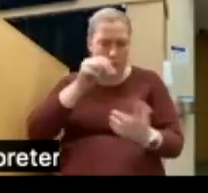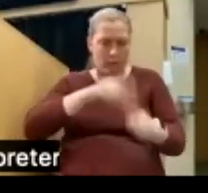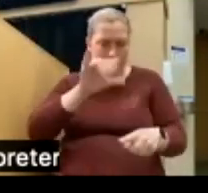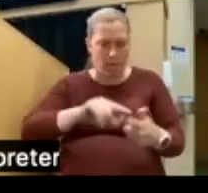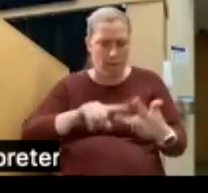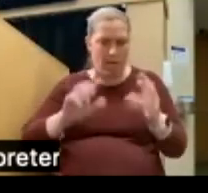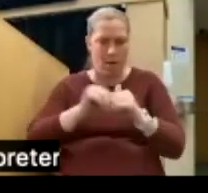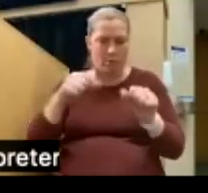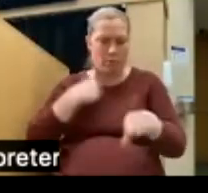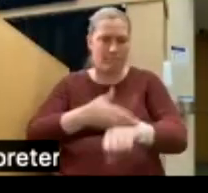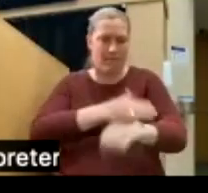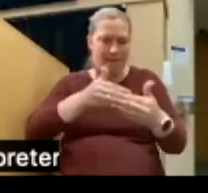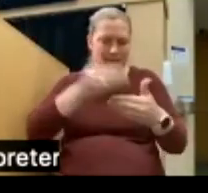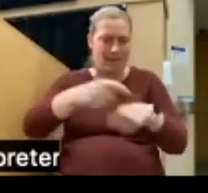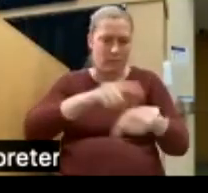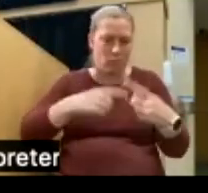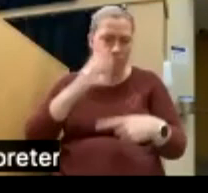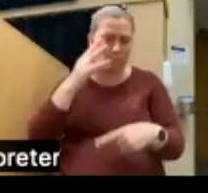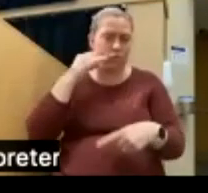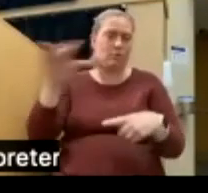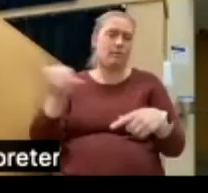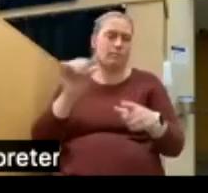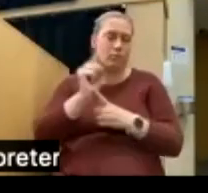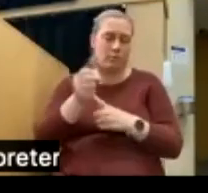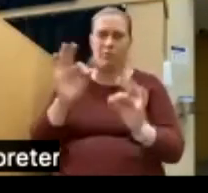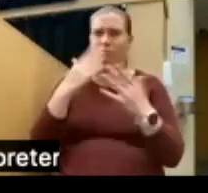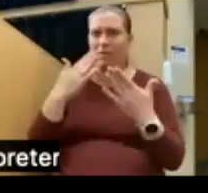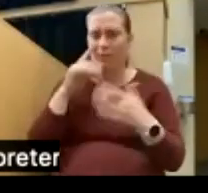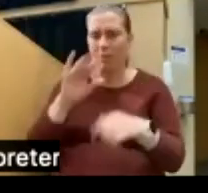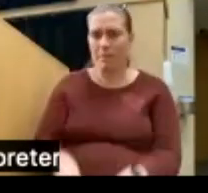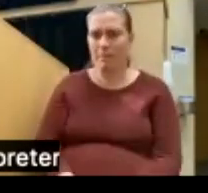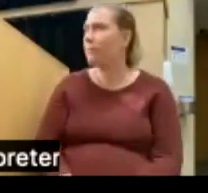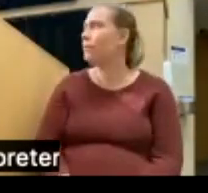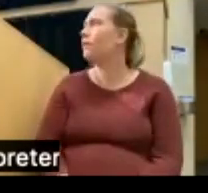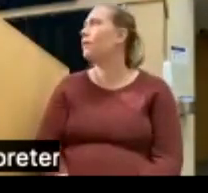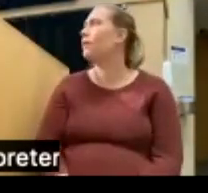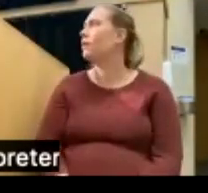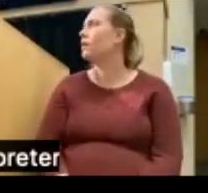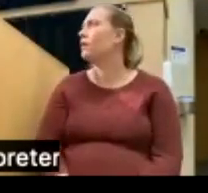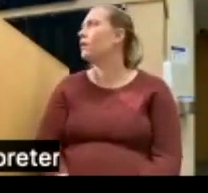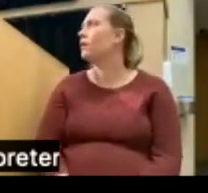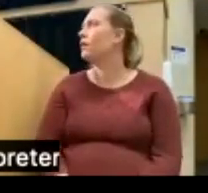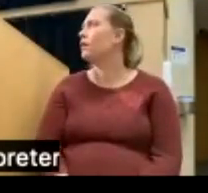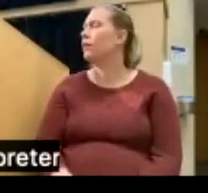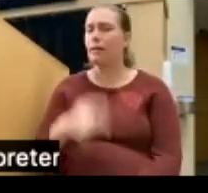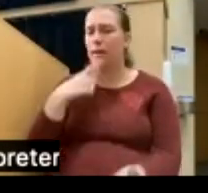same situation and scenario? So thank you so much. And tell me your name again.